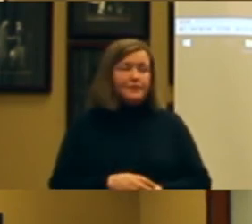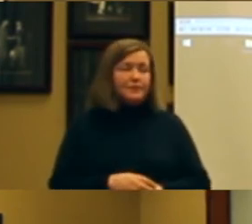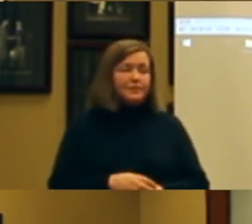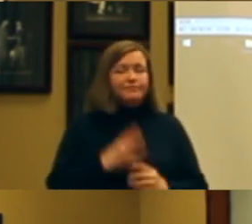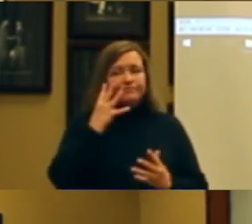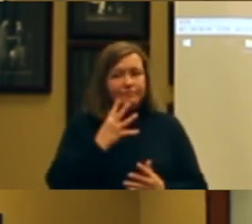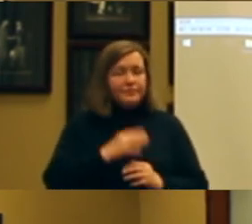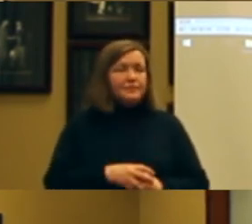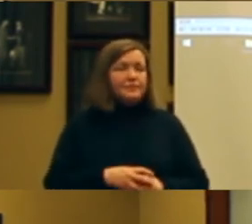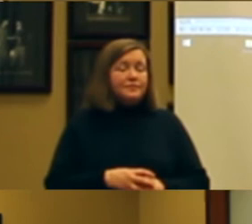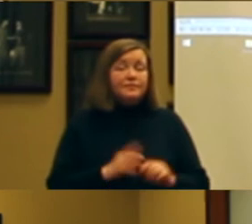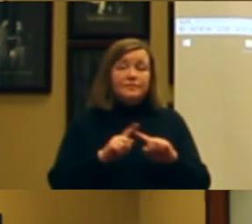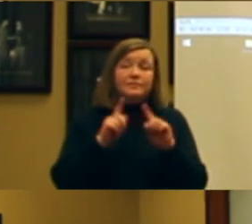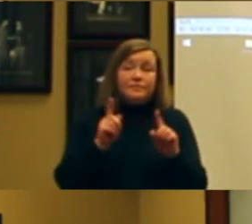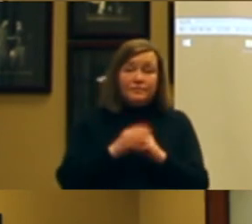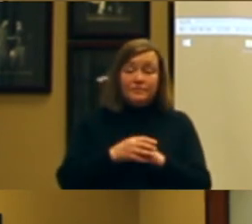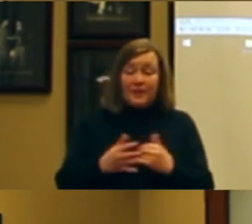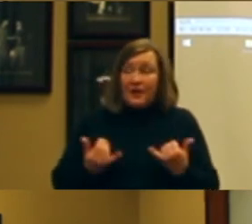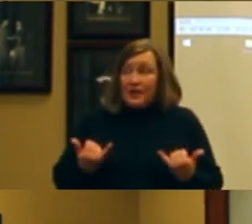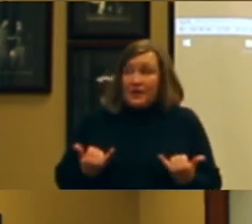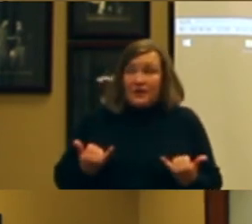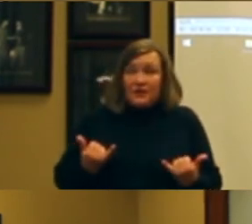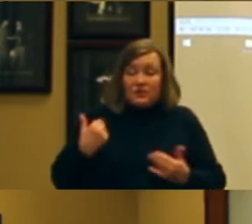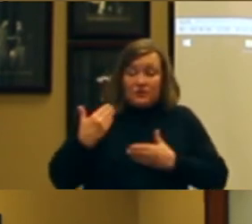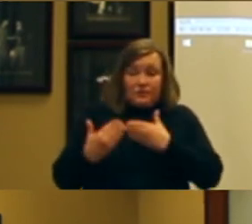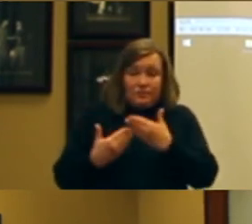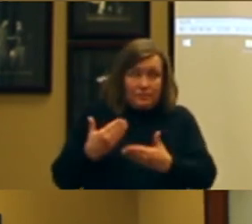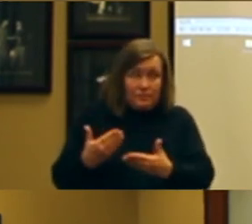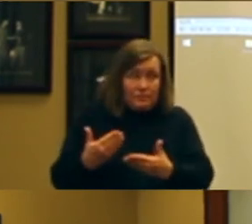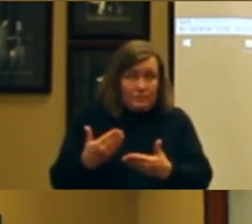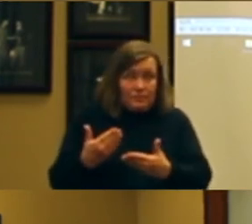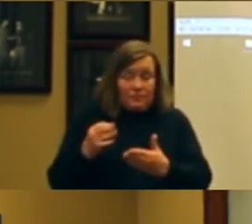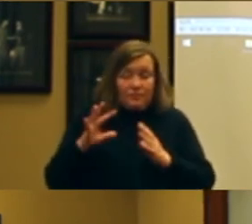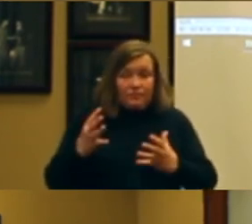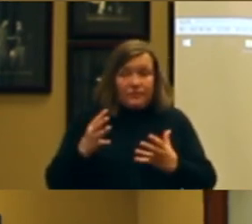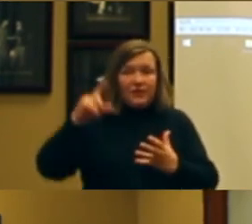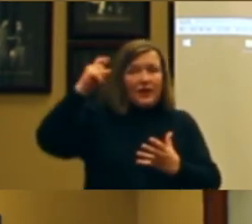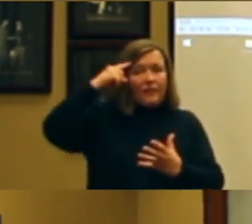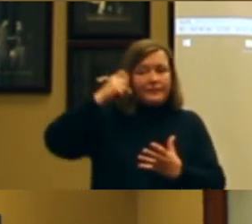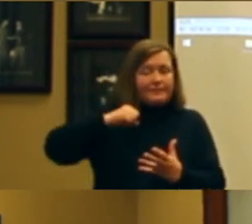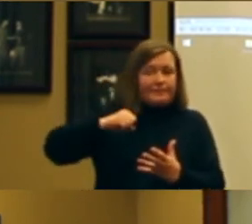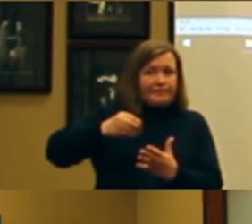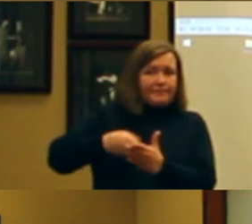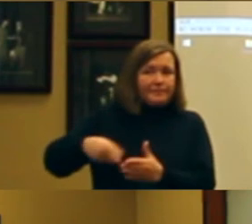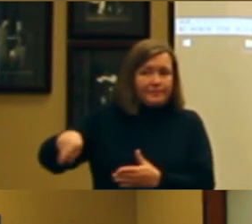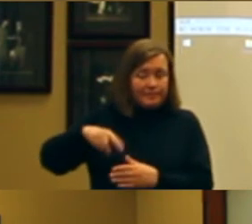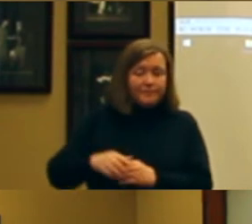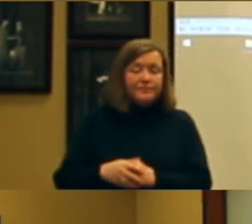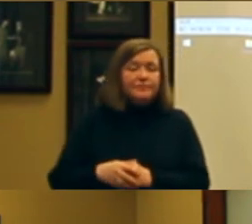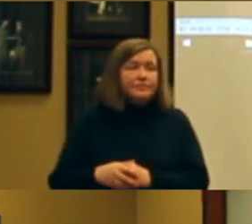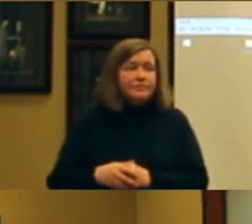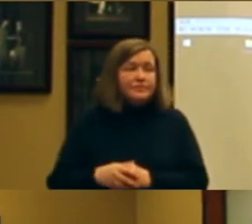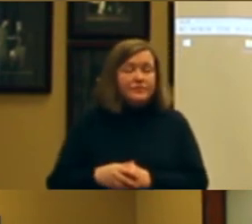However, since this generation of artists was not always welcomed by the government in Cuba, he